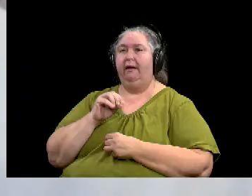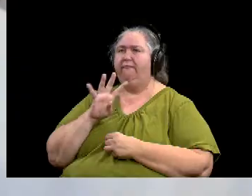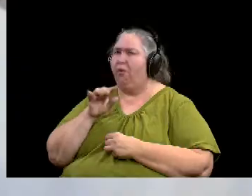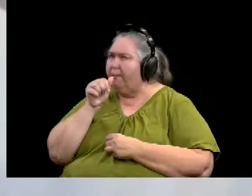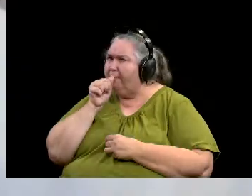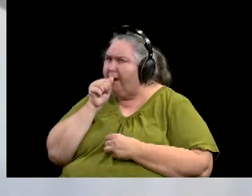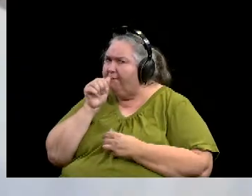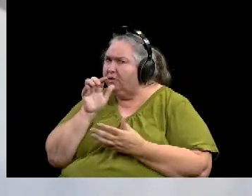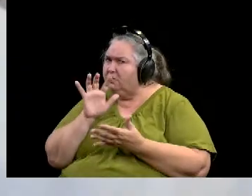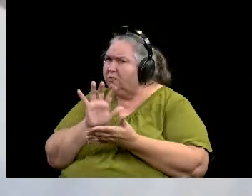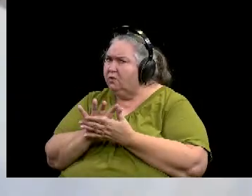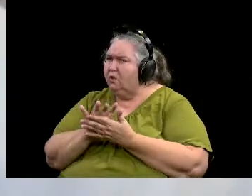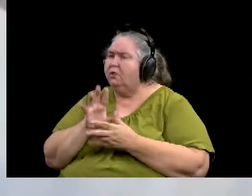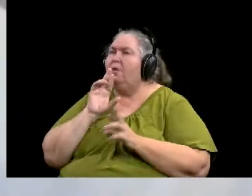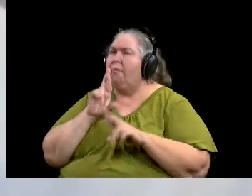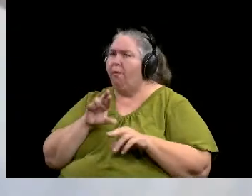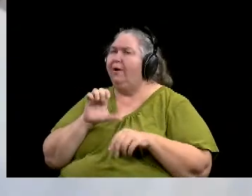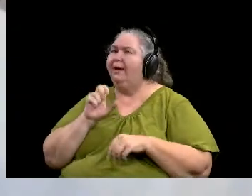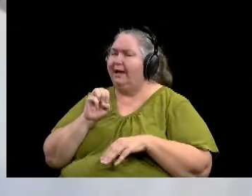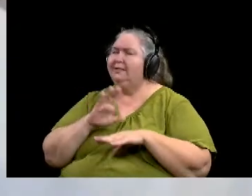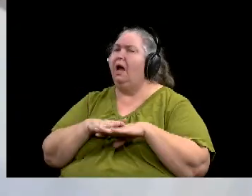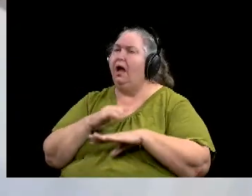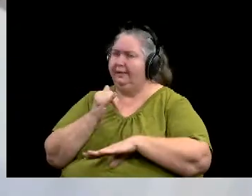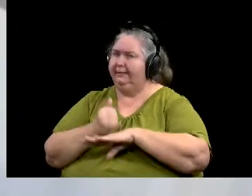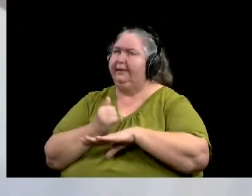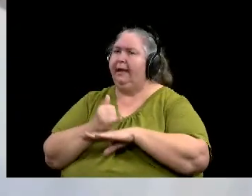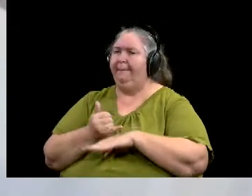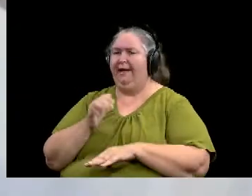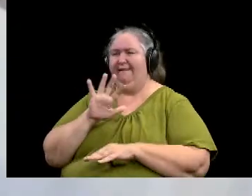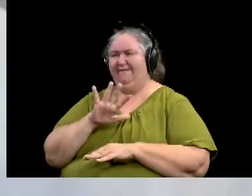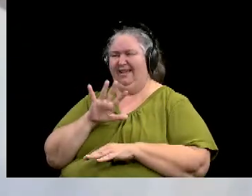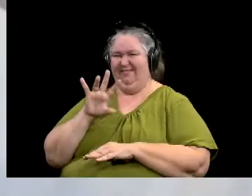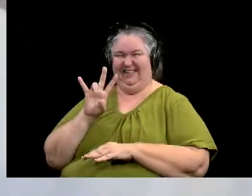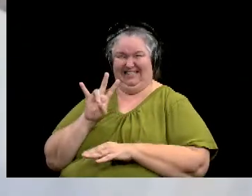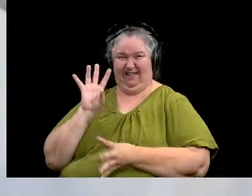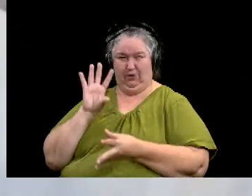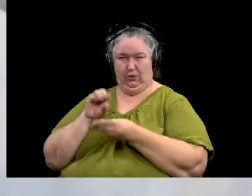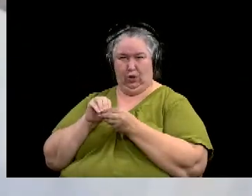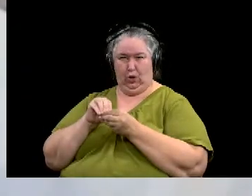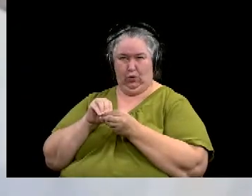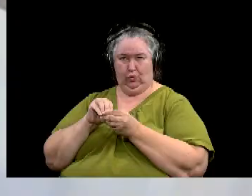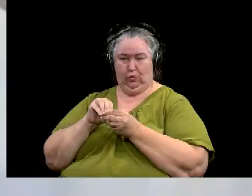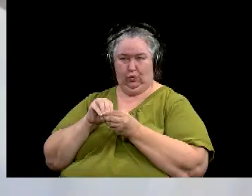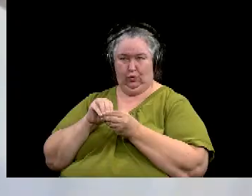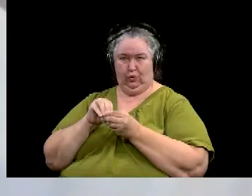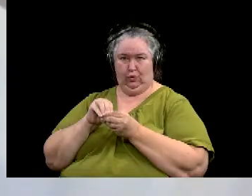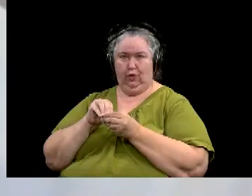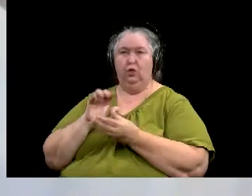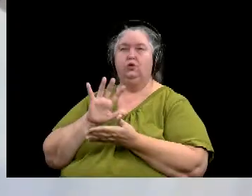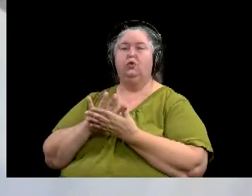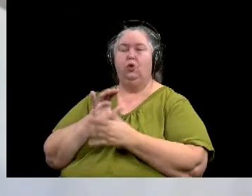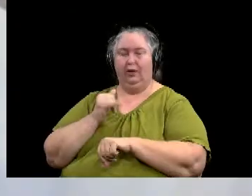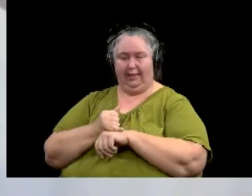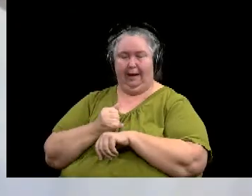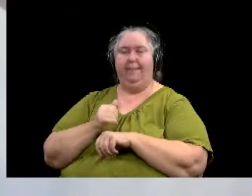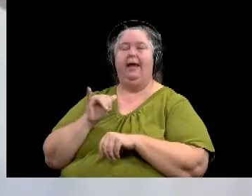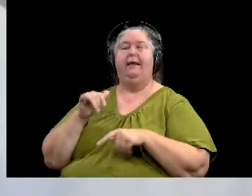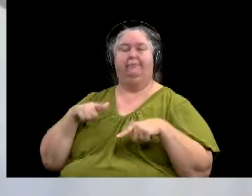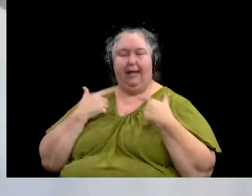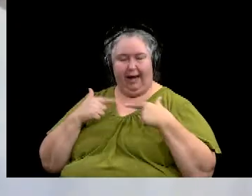of 57 school campuses with active cases. And within schools, there